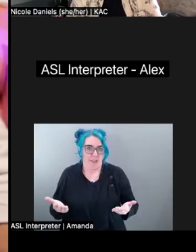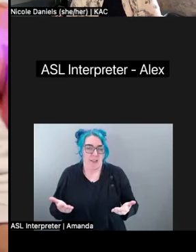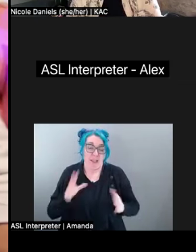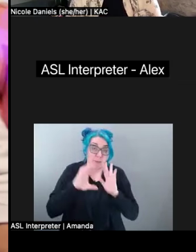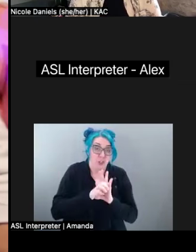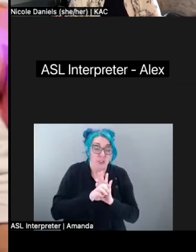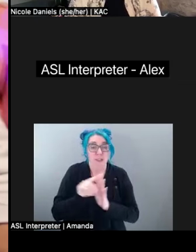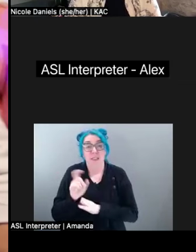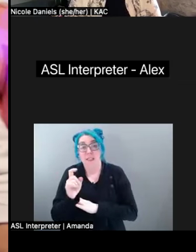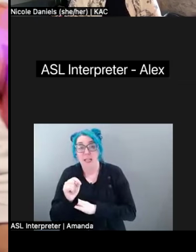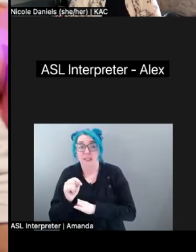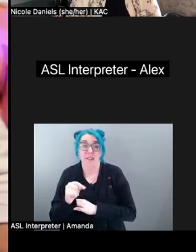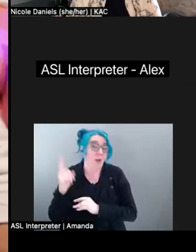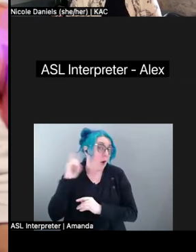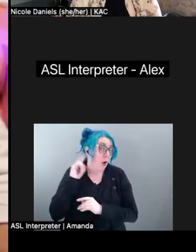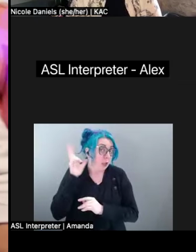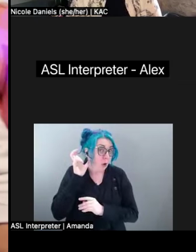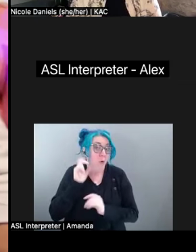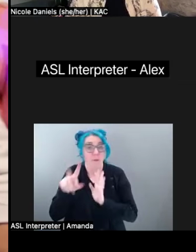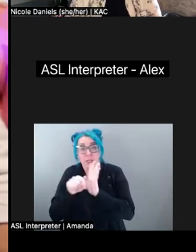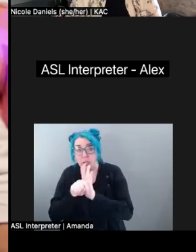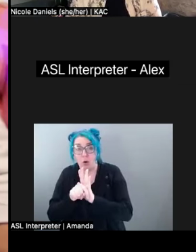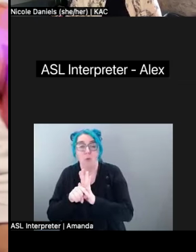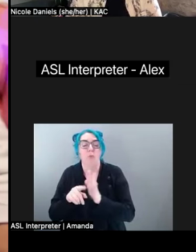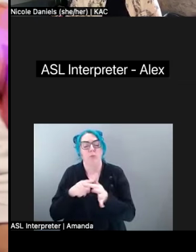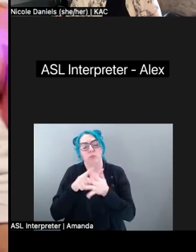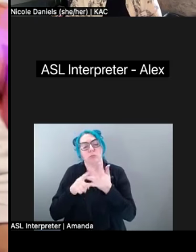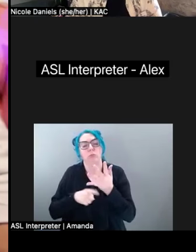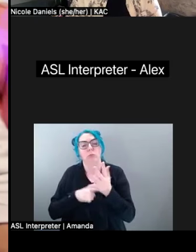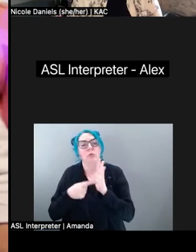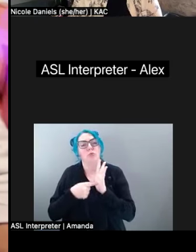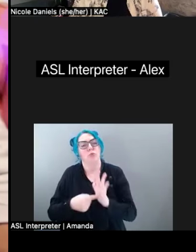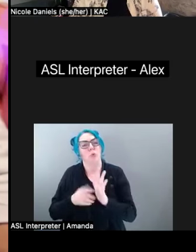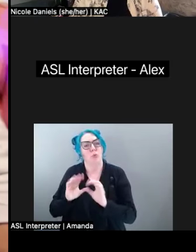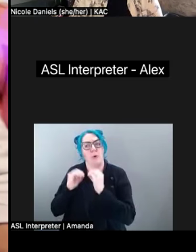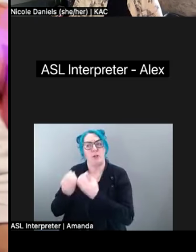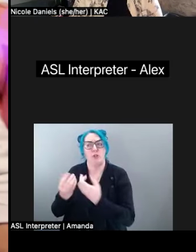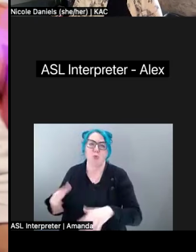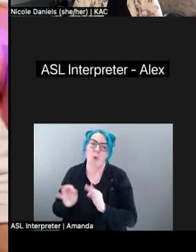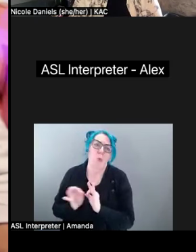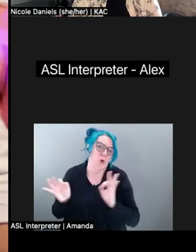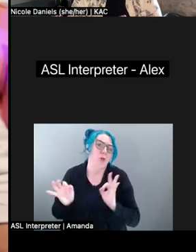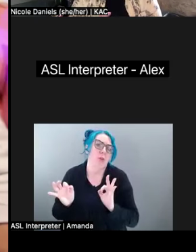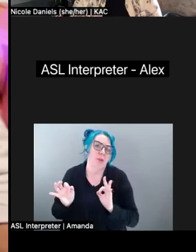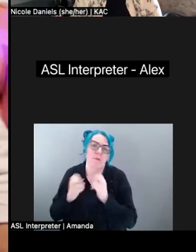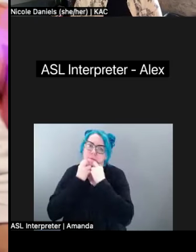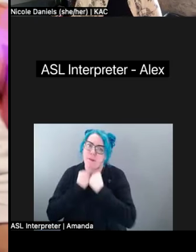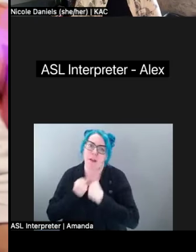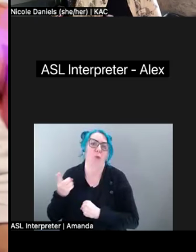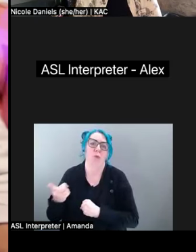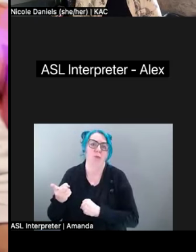audio files that illustrate the artistic merit and impact of the organization. I won't get